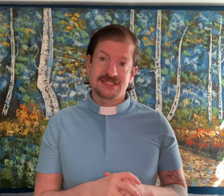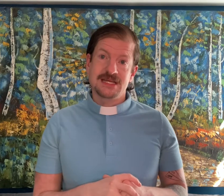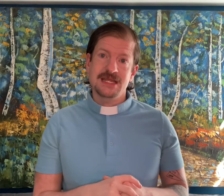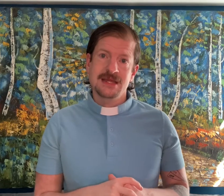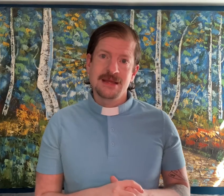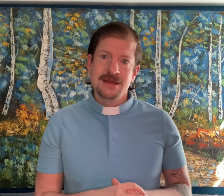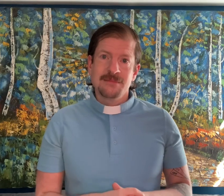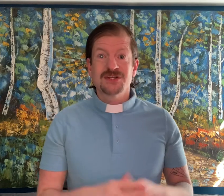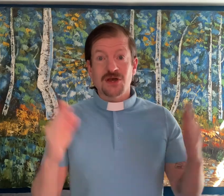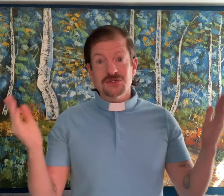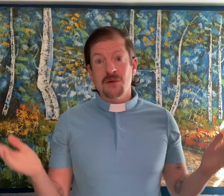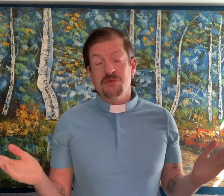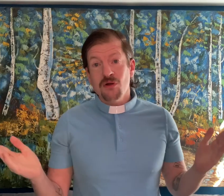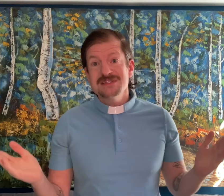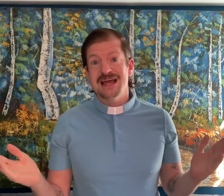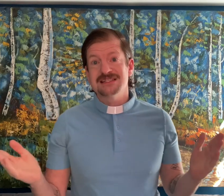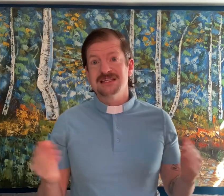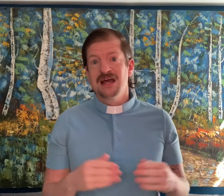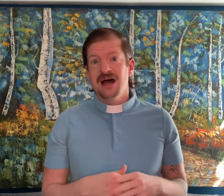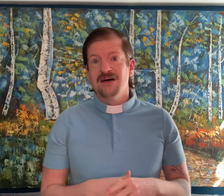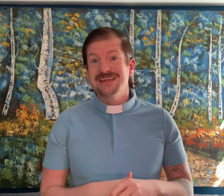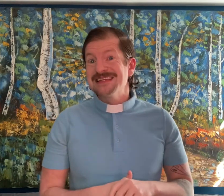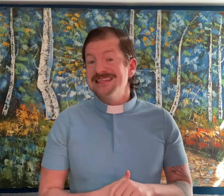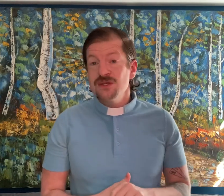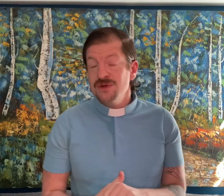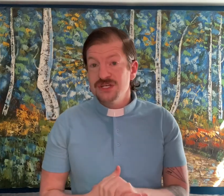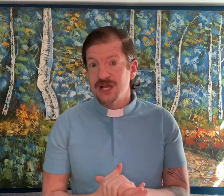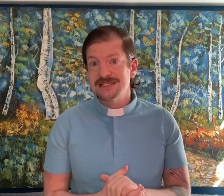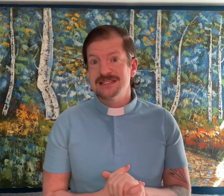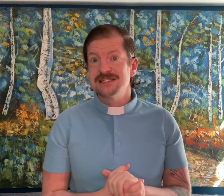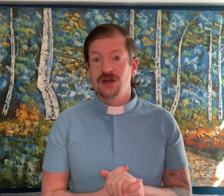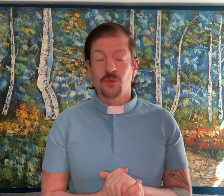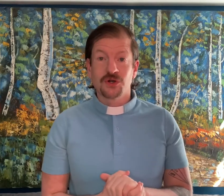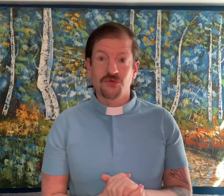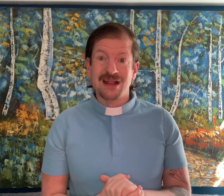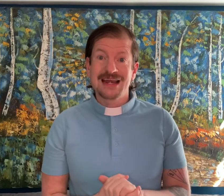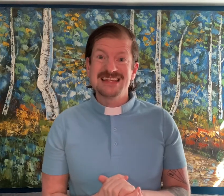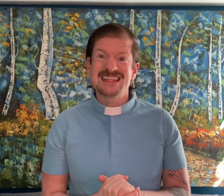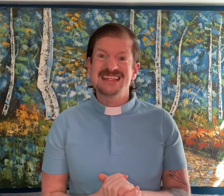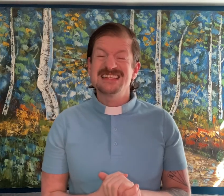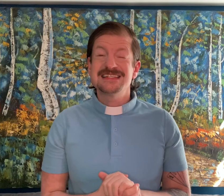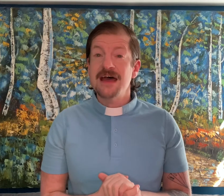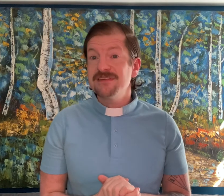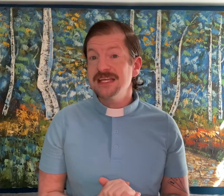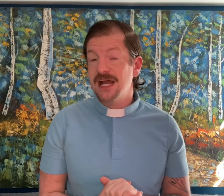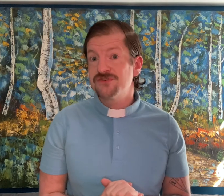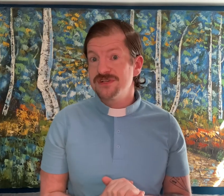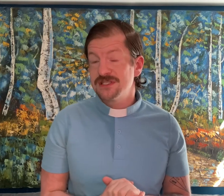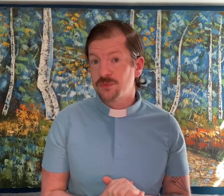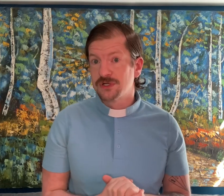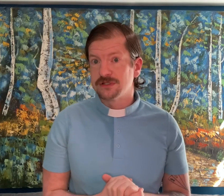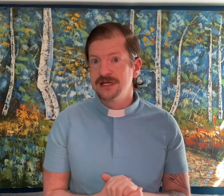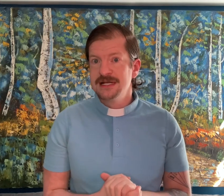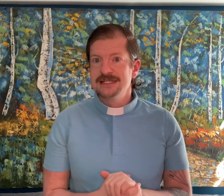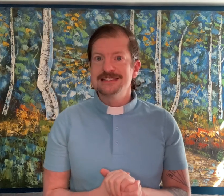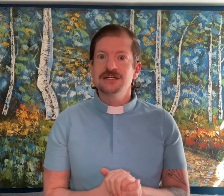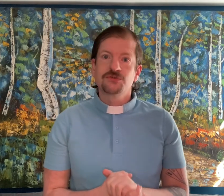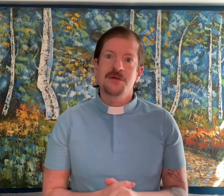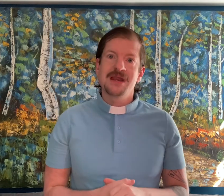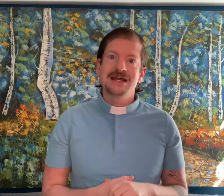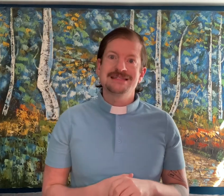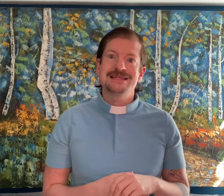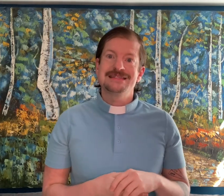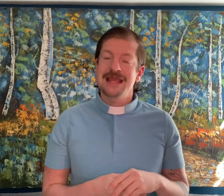New York City, but it's also a protest of the continued injustices in our world, recognizing that 70 countries in the world